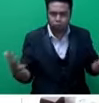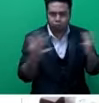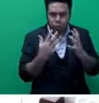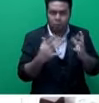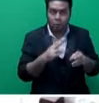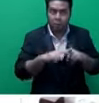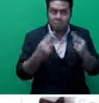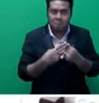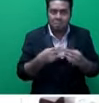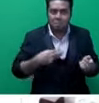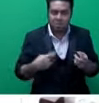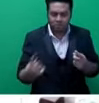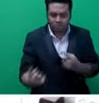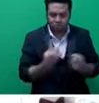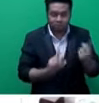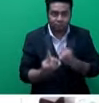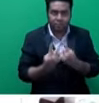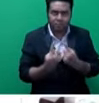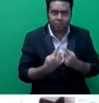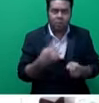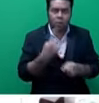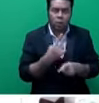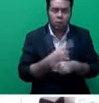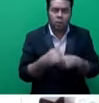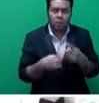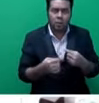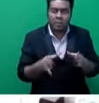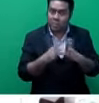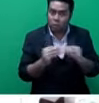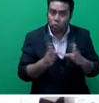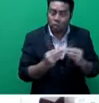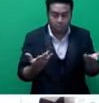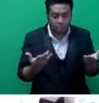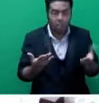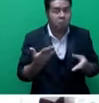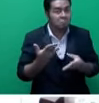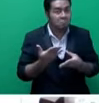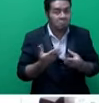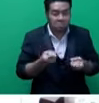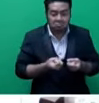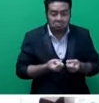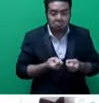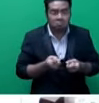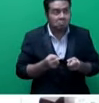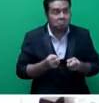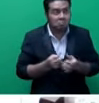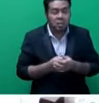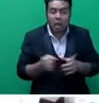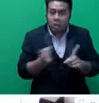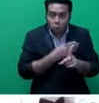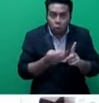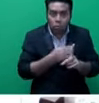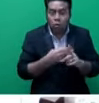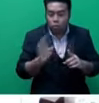have actually come forward and brought things like sexual exploitation of children, sexual assaults